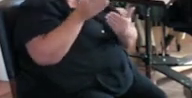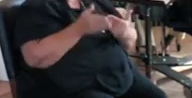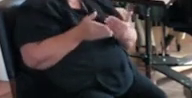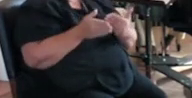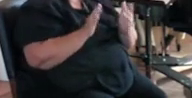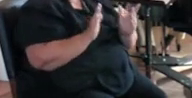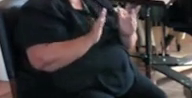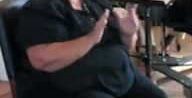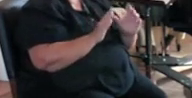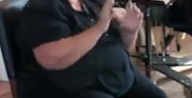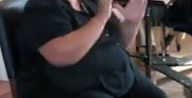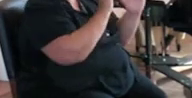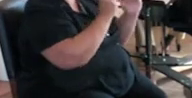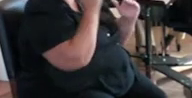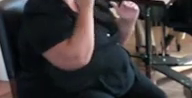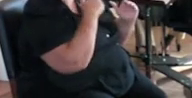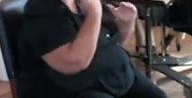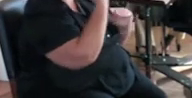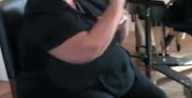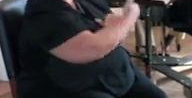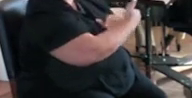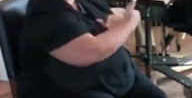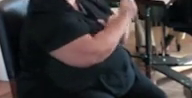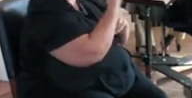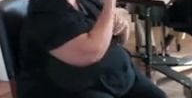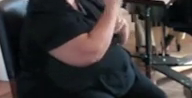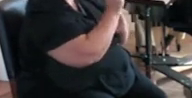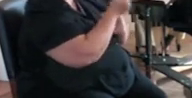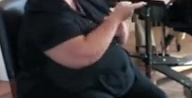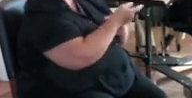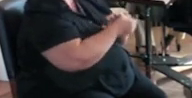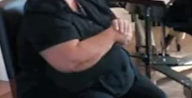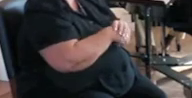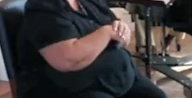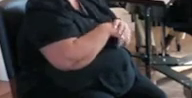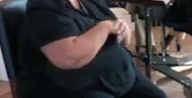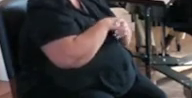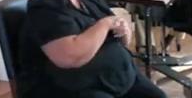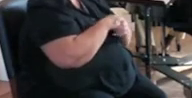to see you next door in just a few minutes. Thanks. Bye.